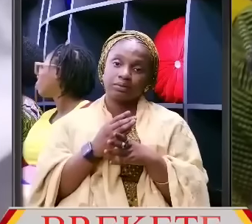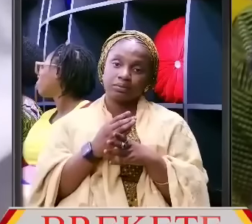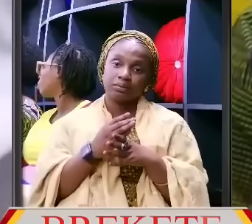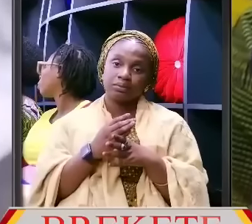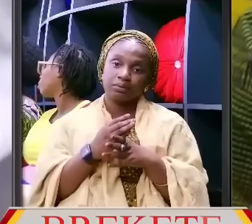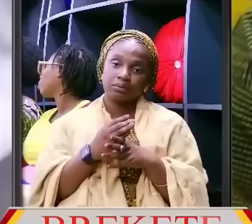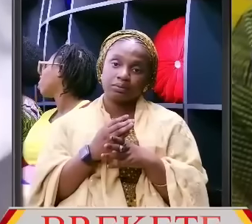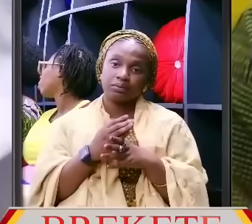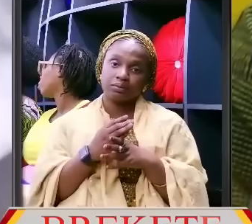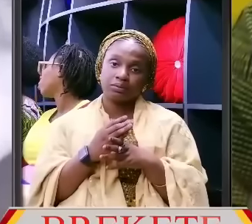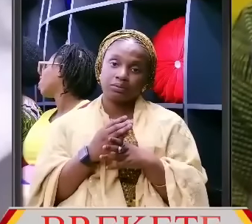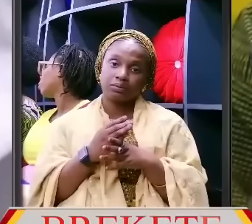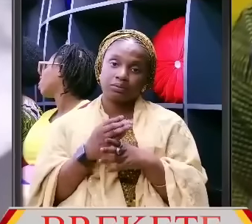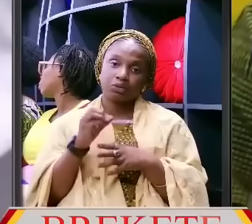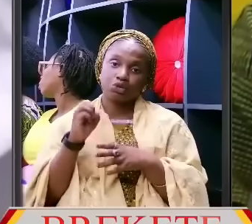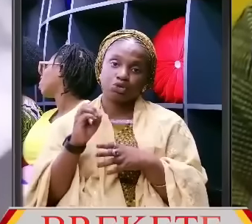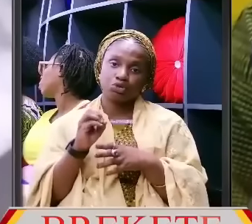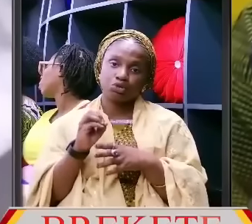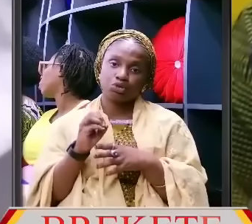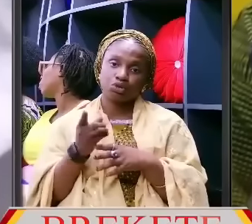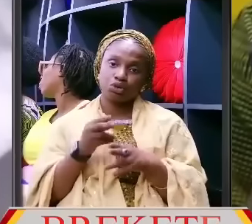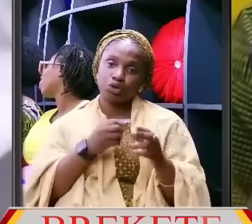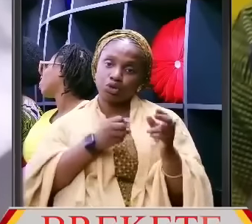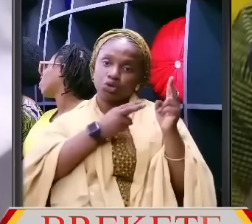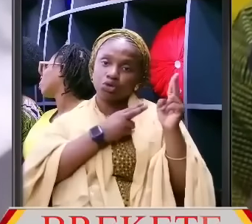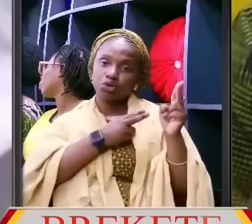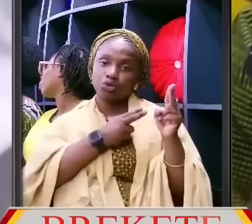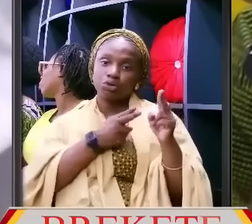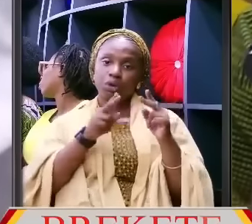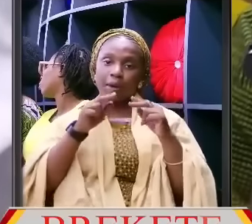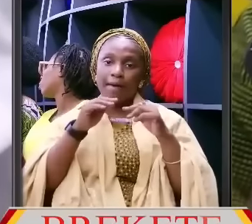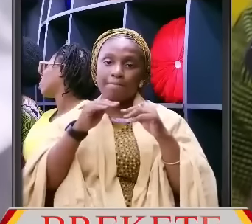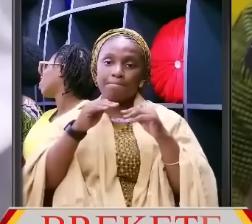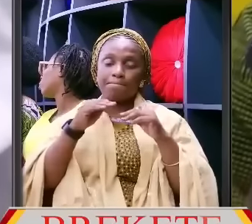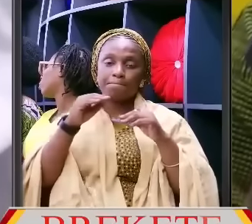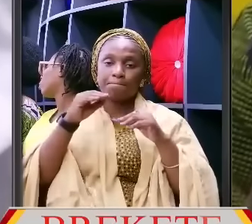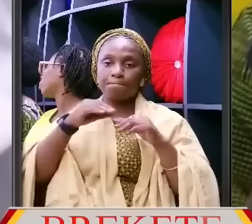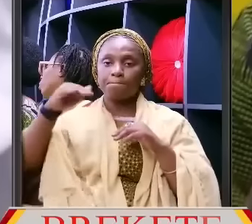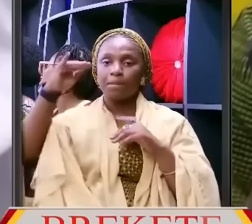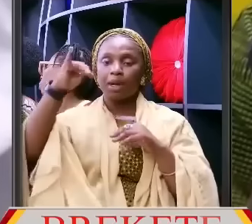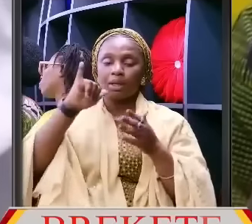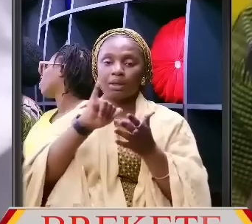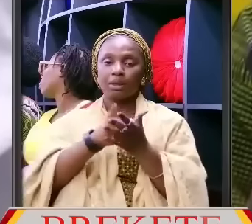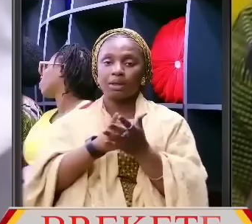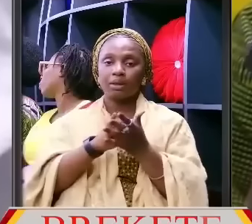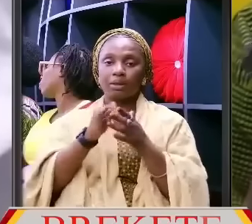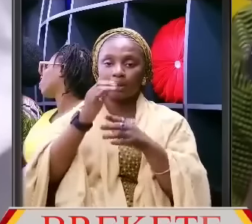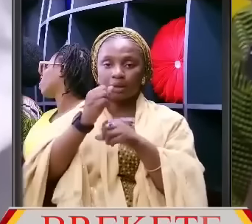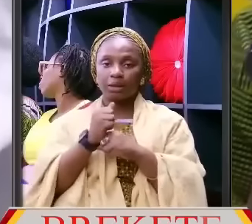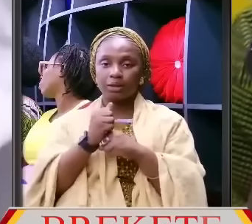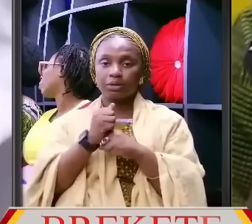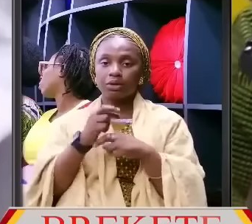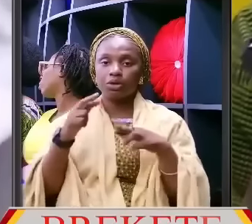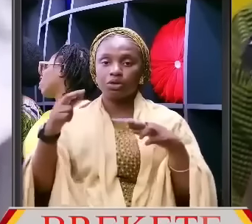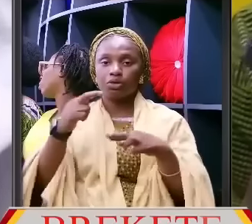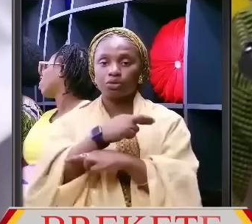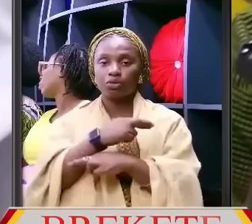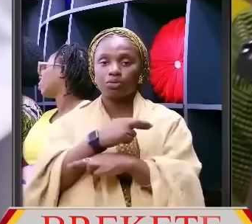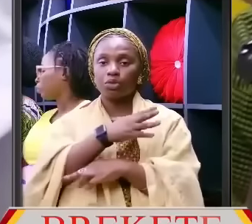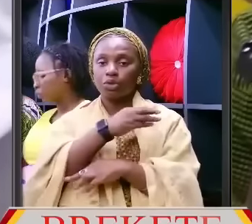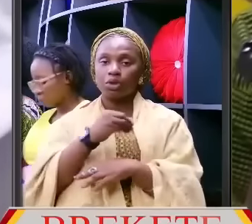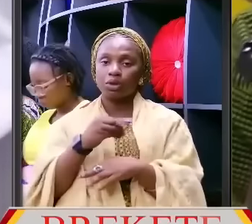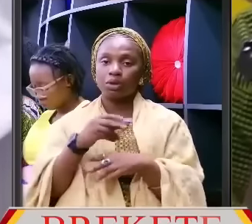apart. So the soldier man, I can get a room apart. They can give a war room and a shop to my